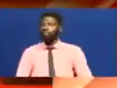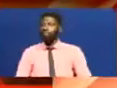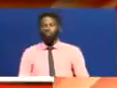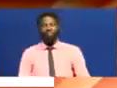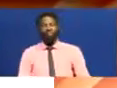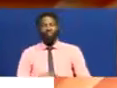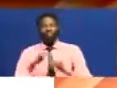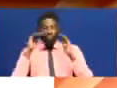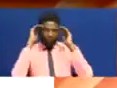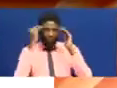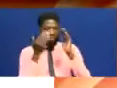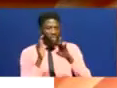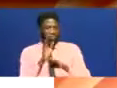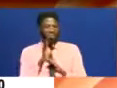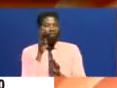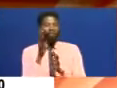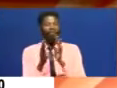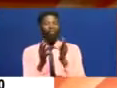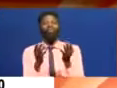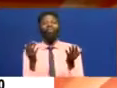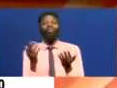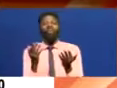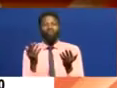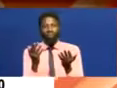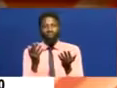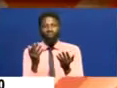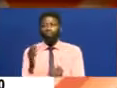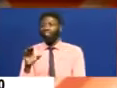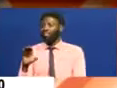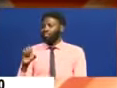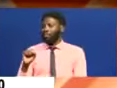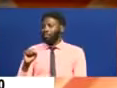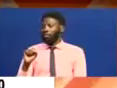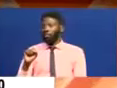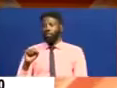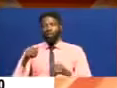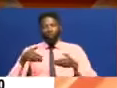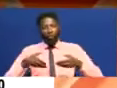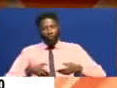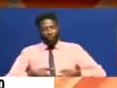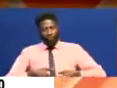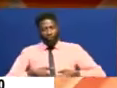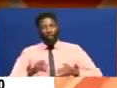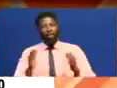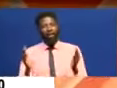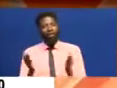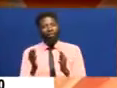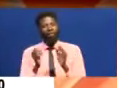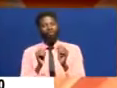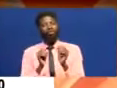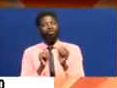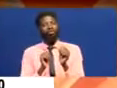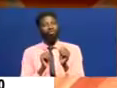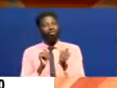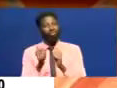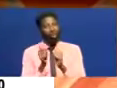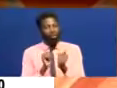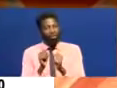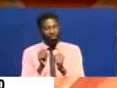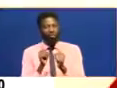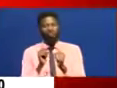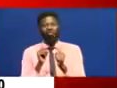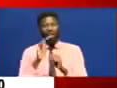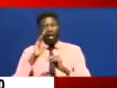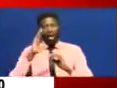Shifting the focus back to Kasarani, where I'm informed that the Cabinet Secretary for Youth Affairs, Sports and Sports, Ababu Namwamba, is now speaking. Remember that he's